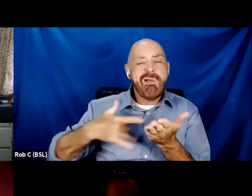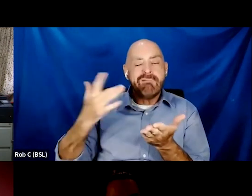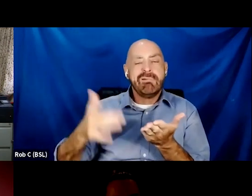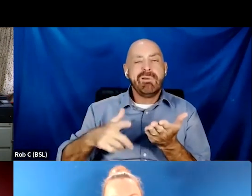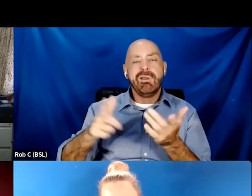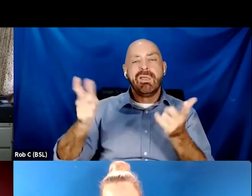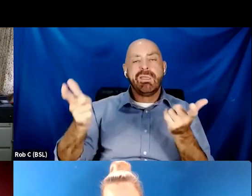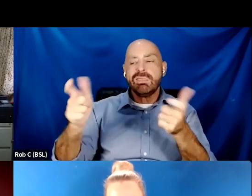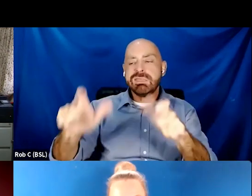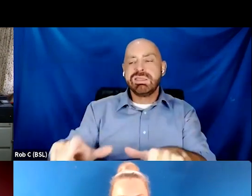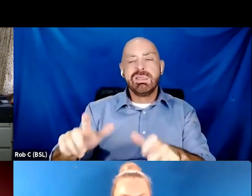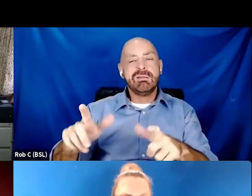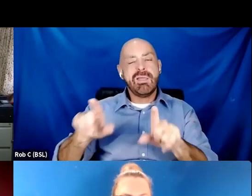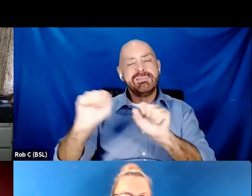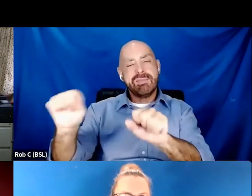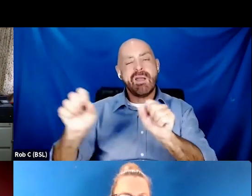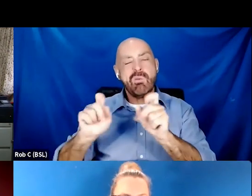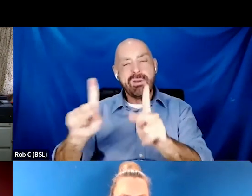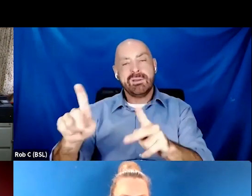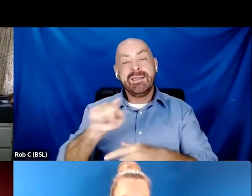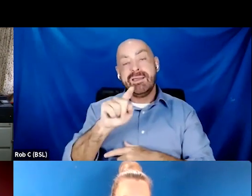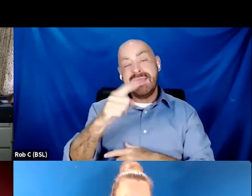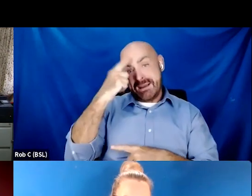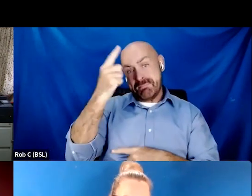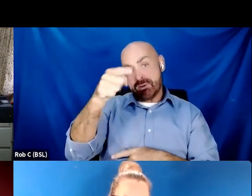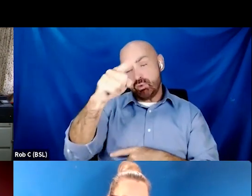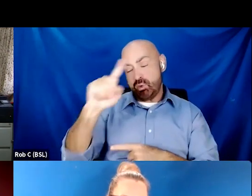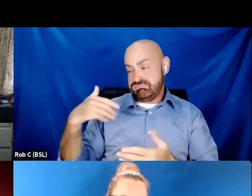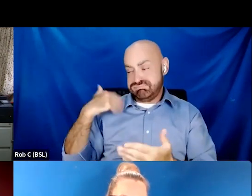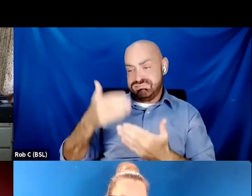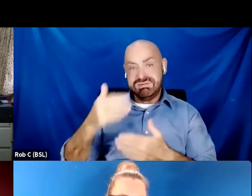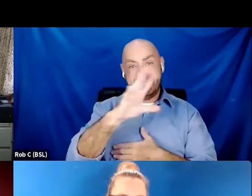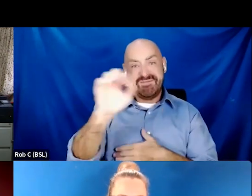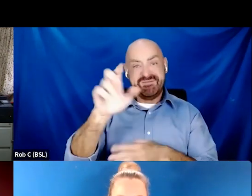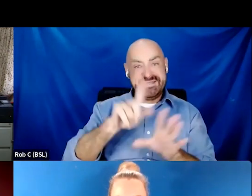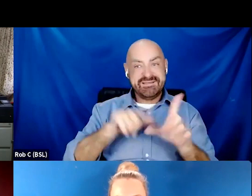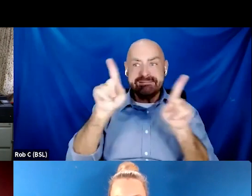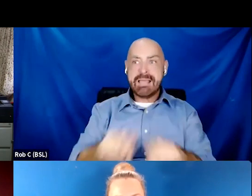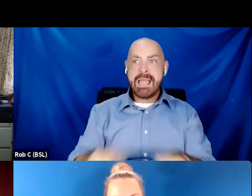but if you've gone through 50 years of doing things in a certain way,